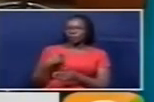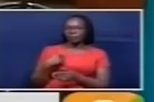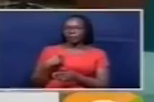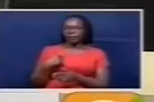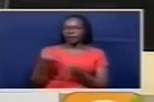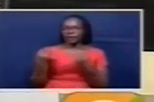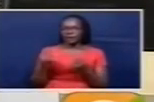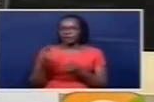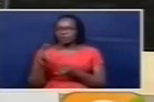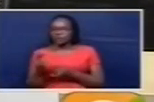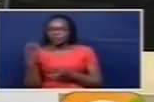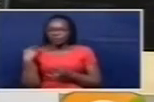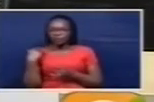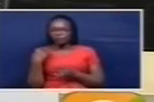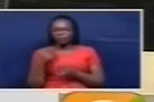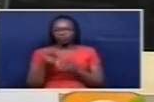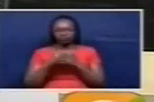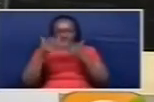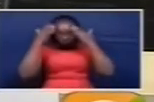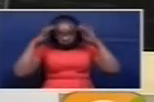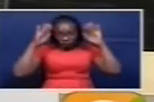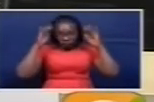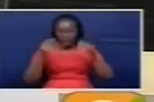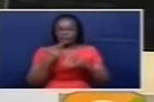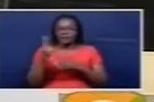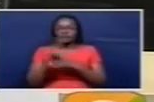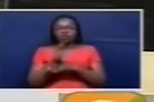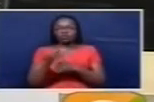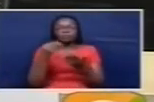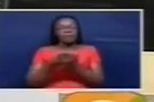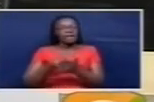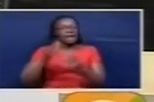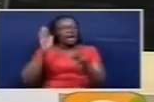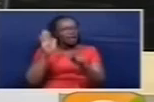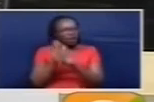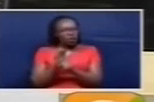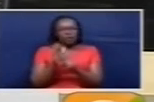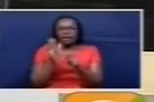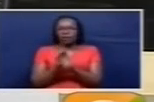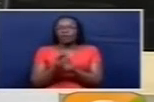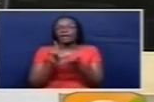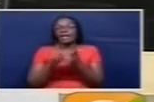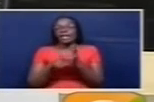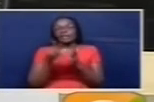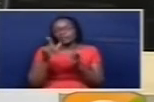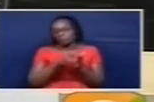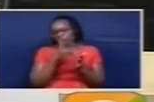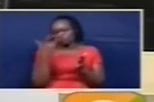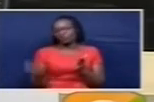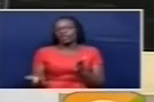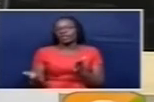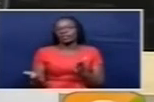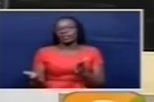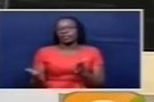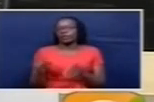Isaac Mora, who talked about spending millions in the just concluded primaries. He was floored, of course. True. Do you have